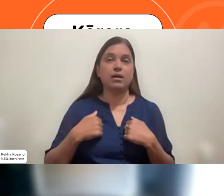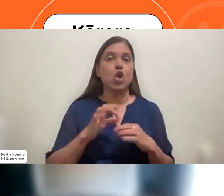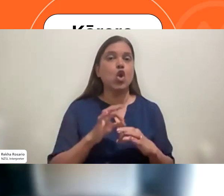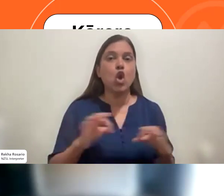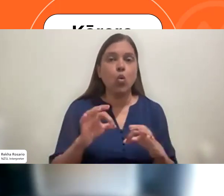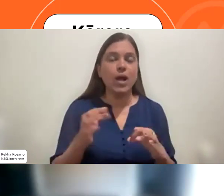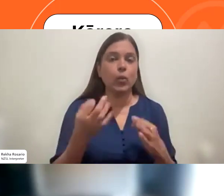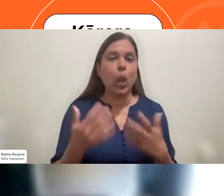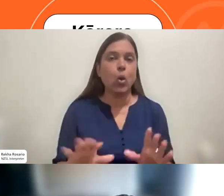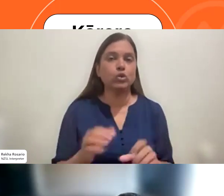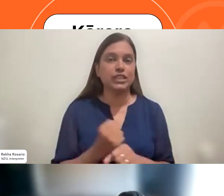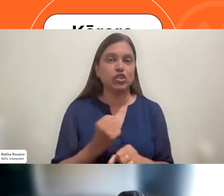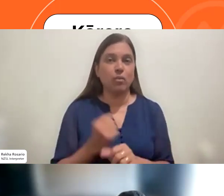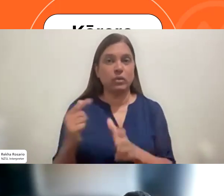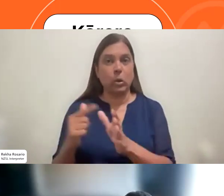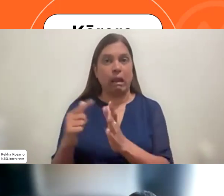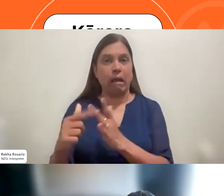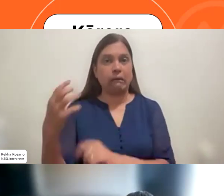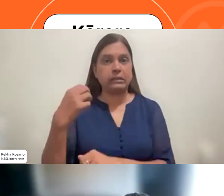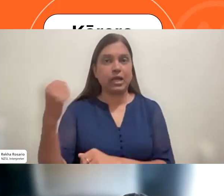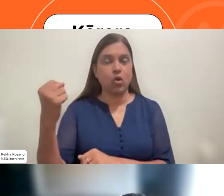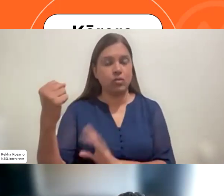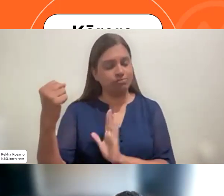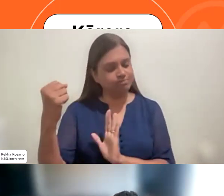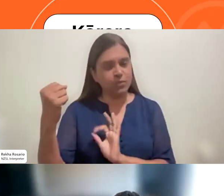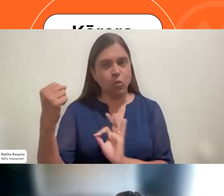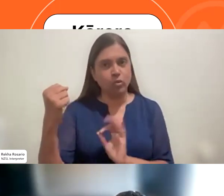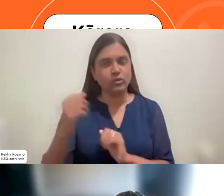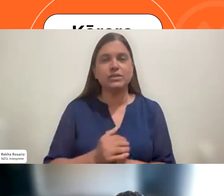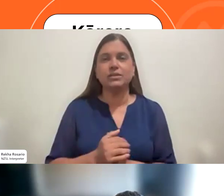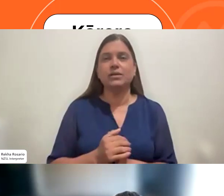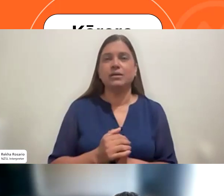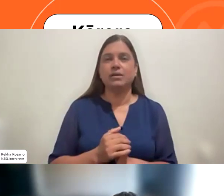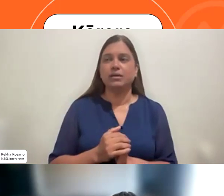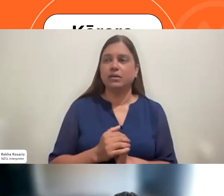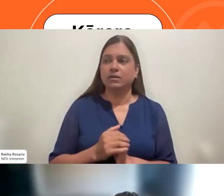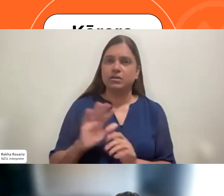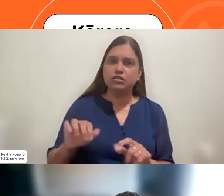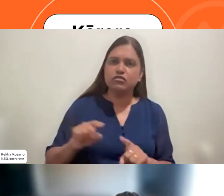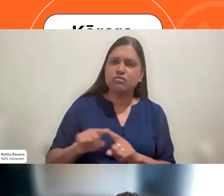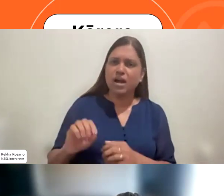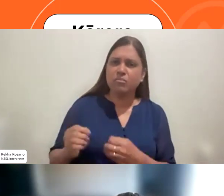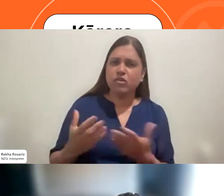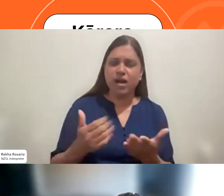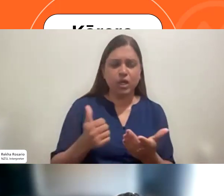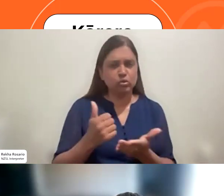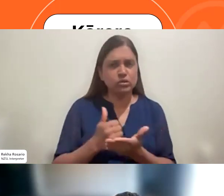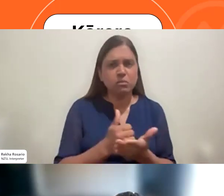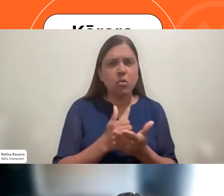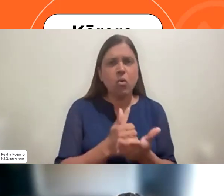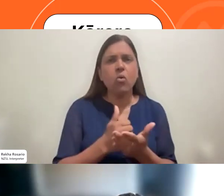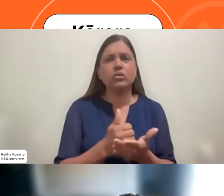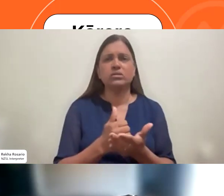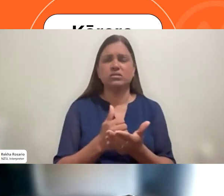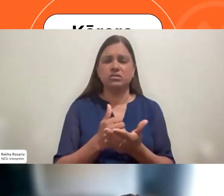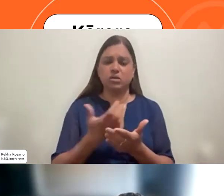continue focusing on making sure that we can give really good supports to people and not lose on that human interaction